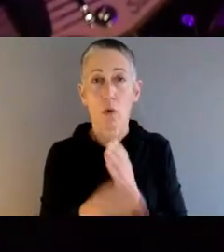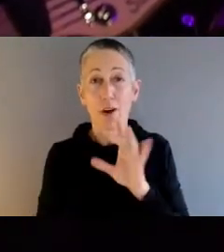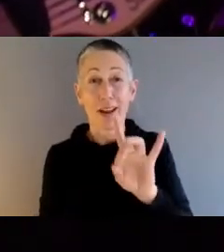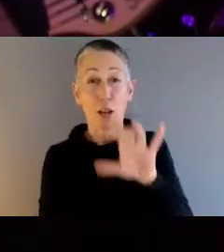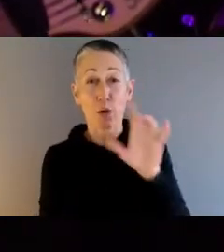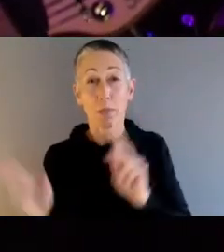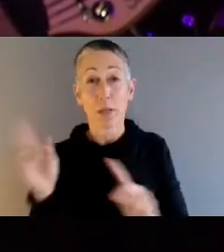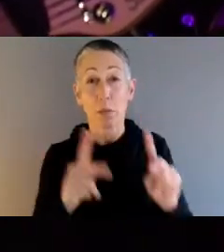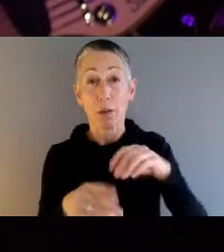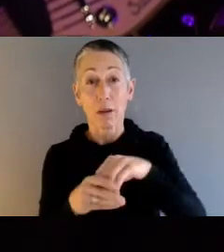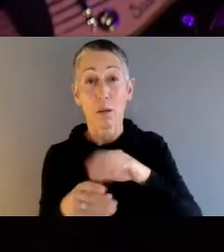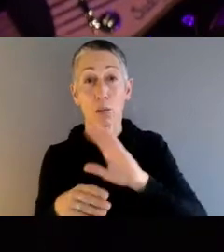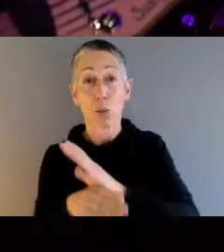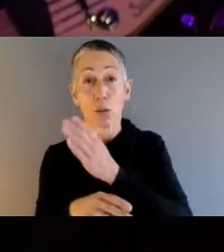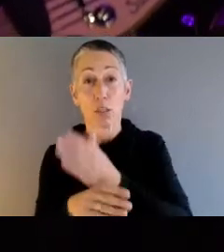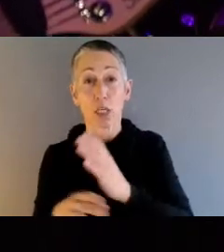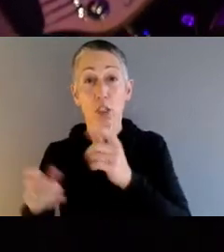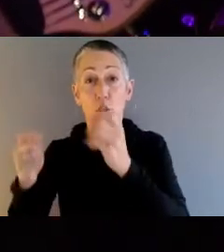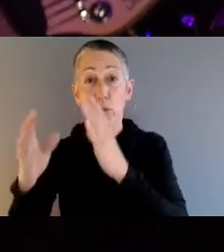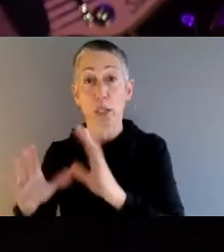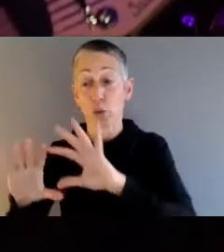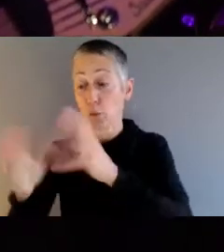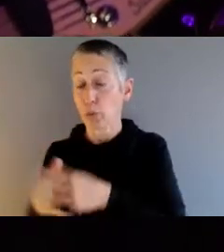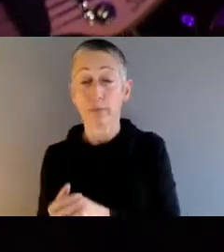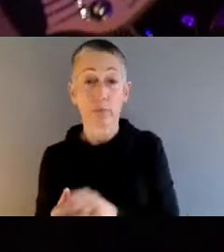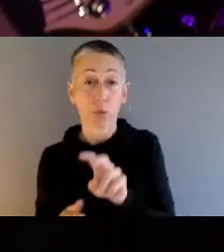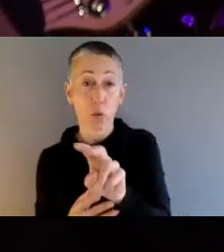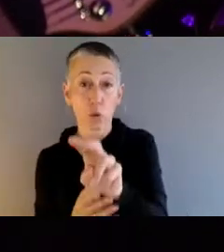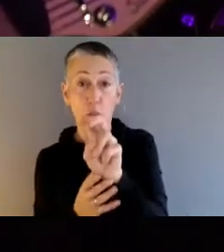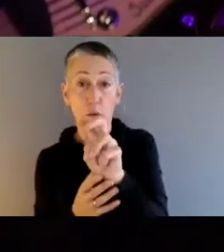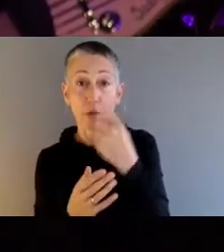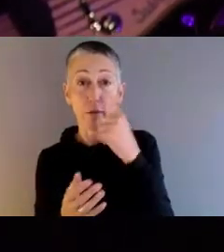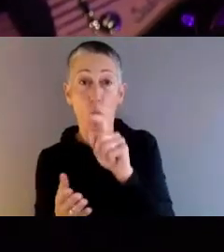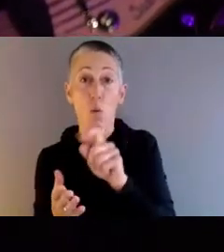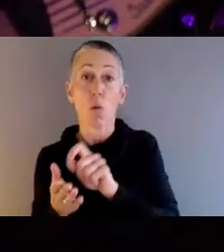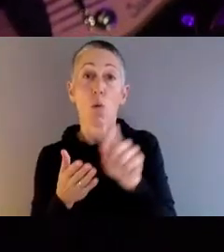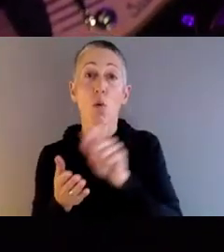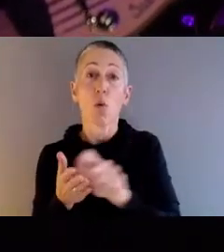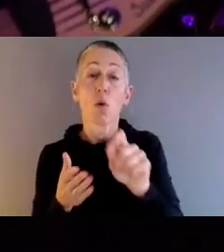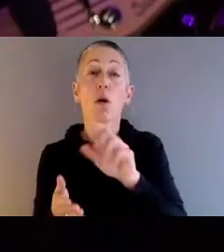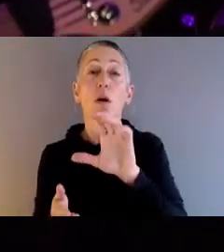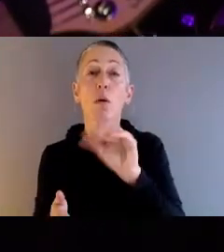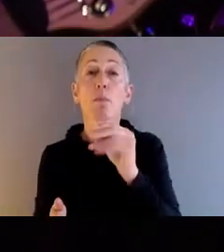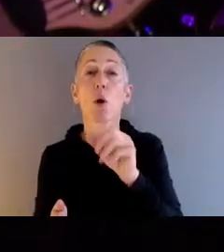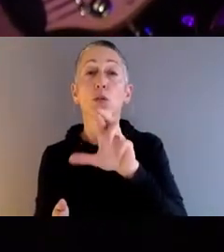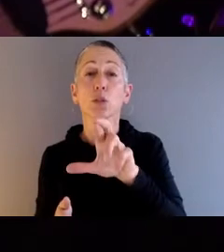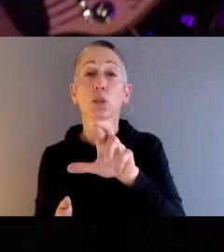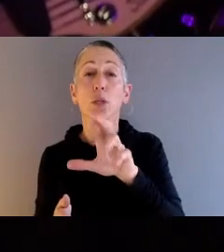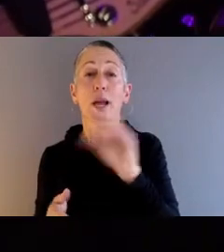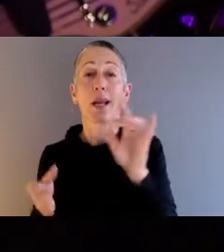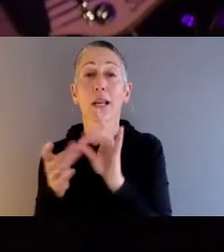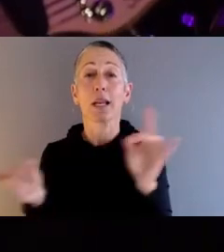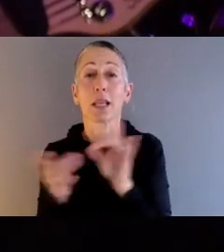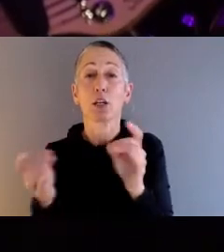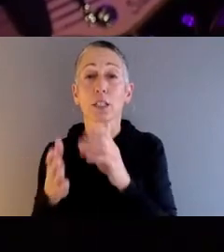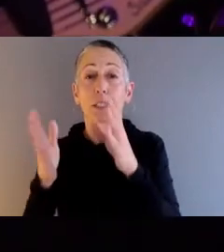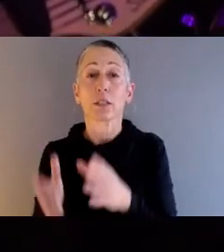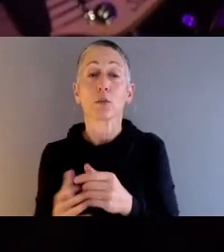group. We have almost 200 people in the composer lyricist group. We have student maestras. We have maestra